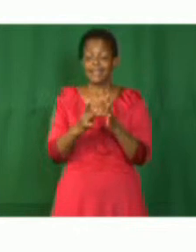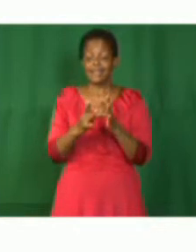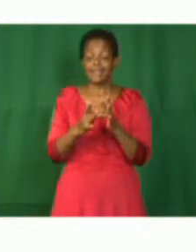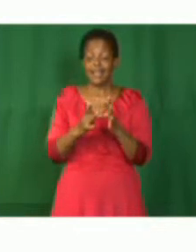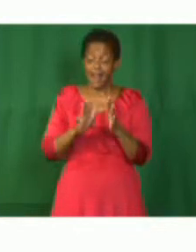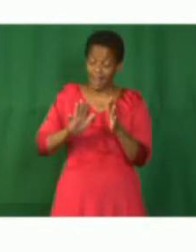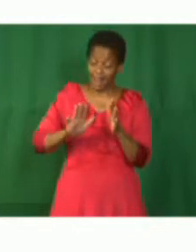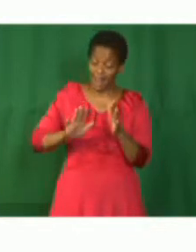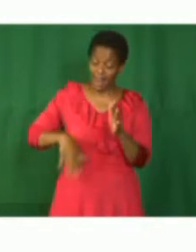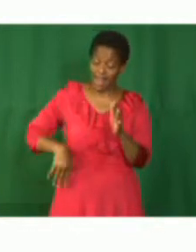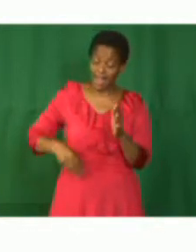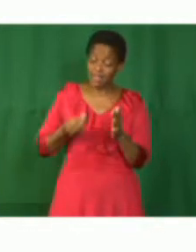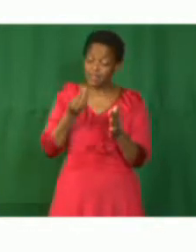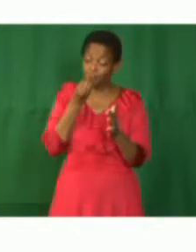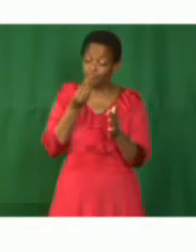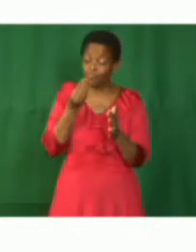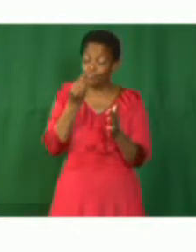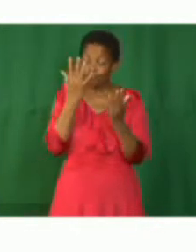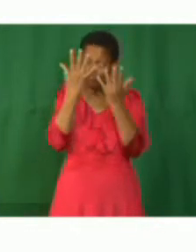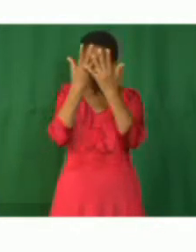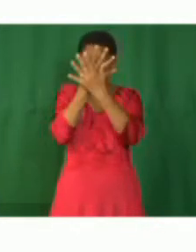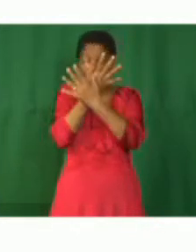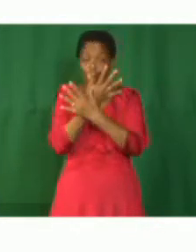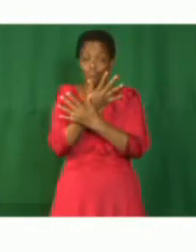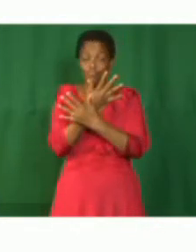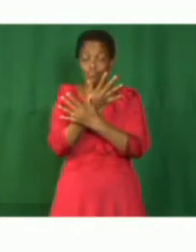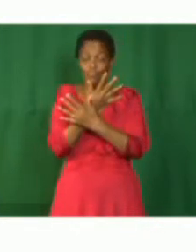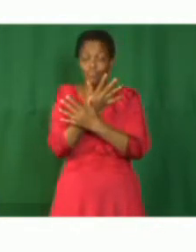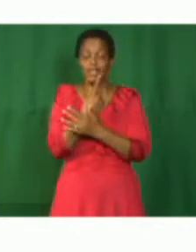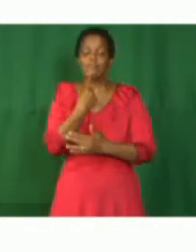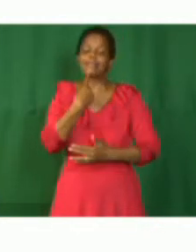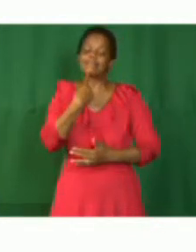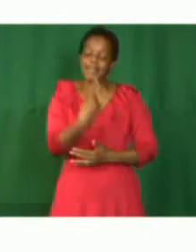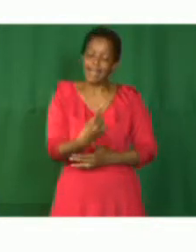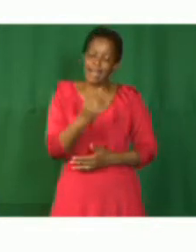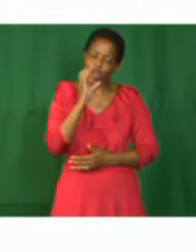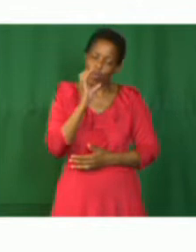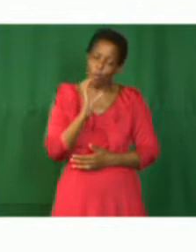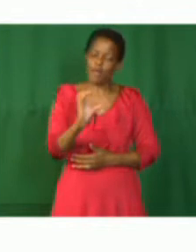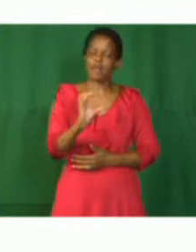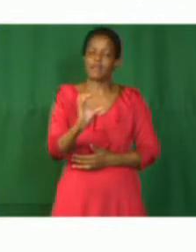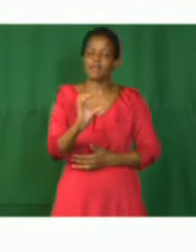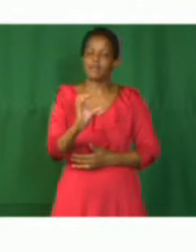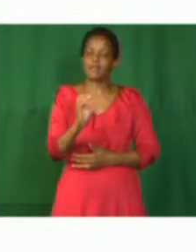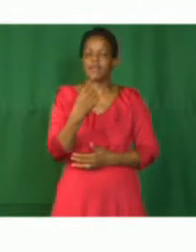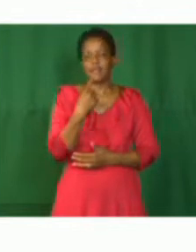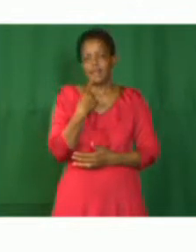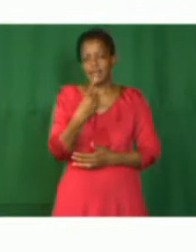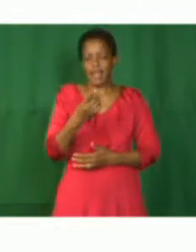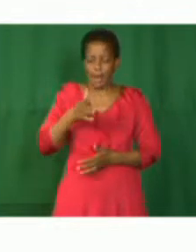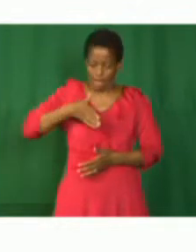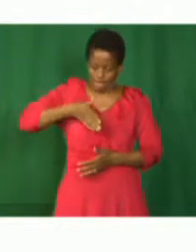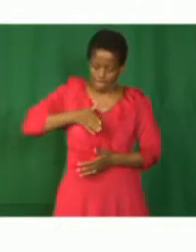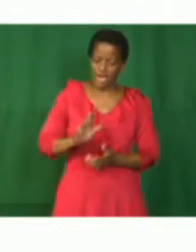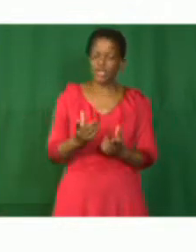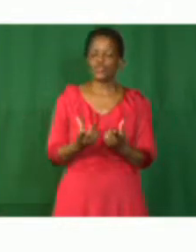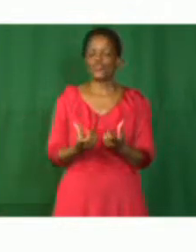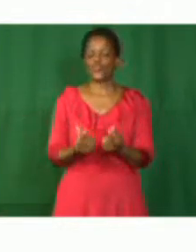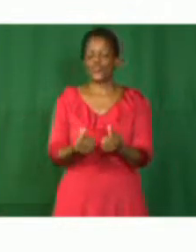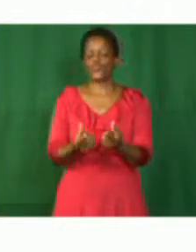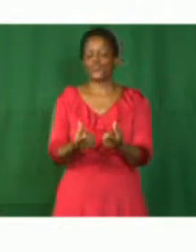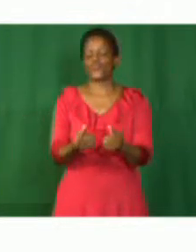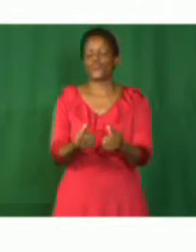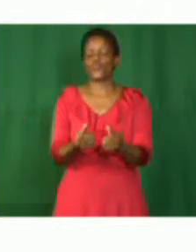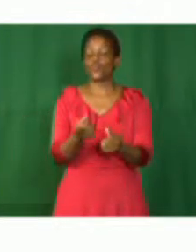Jesus commanded them to do what? To do it in his memory. So every time when they meet, they would do what?